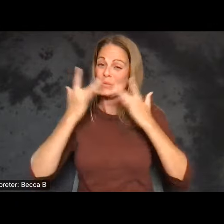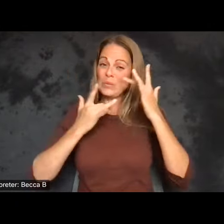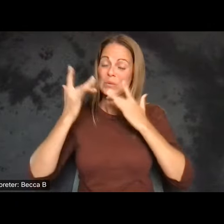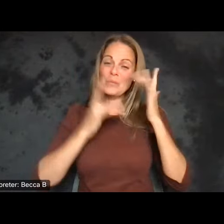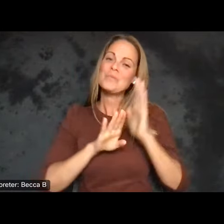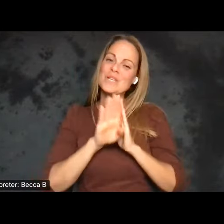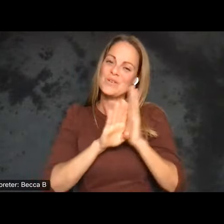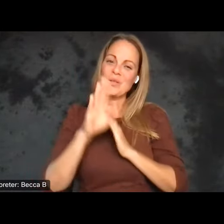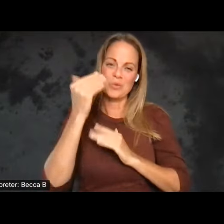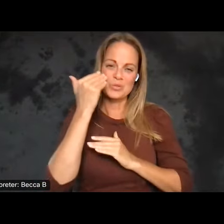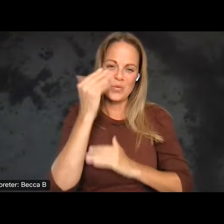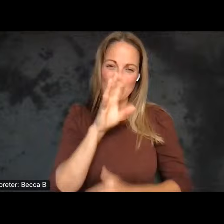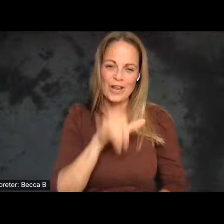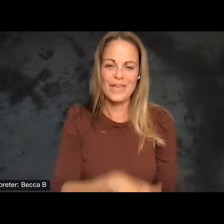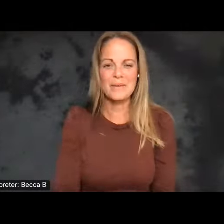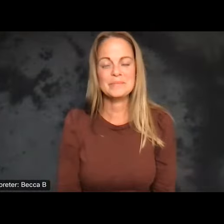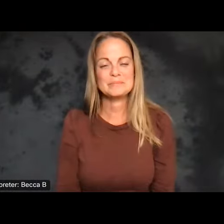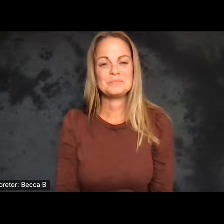of that.